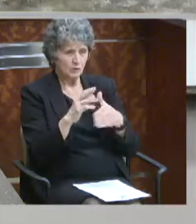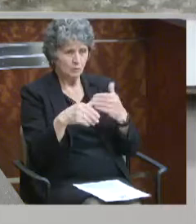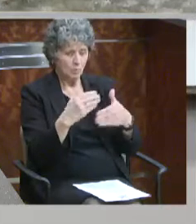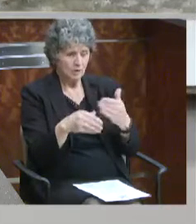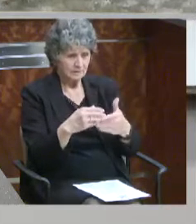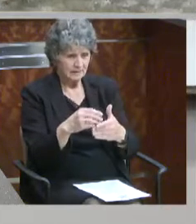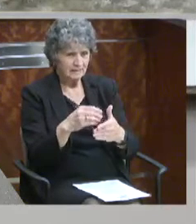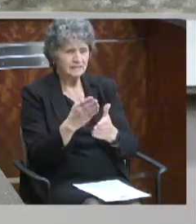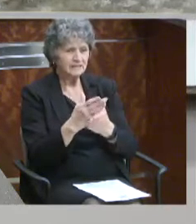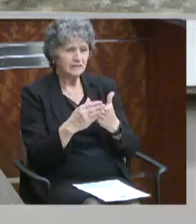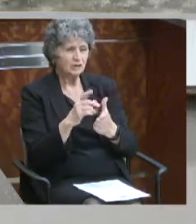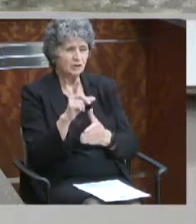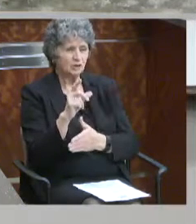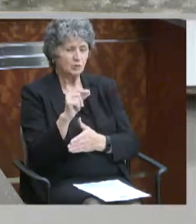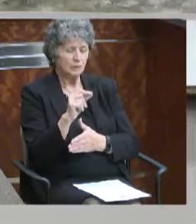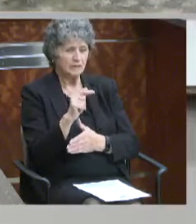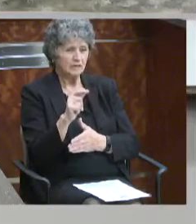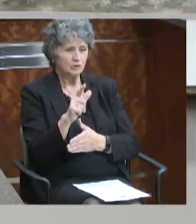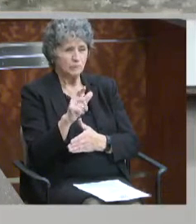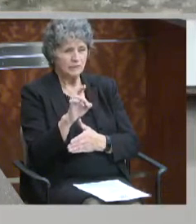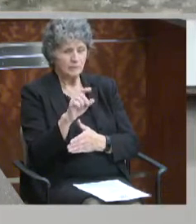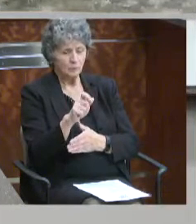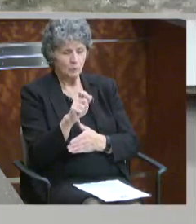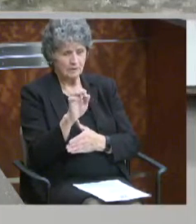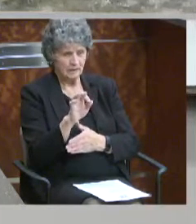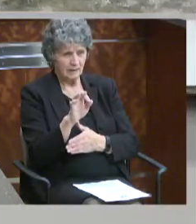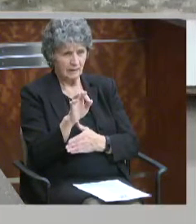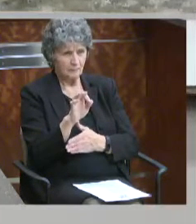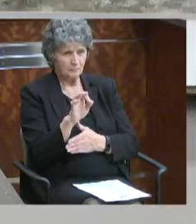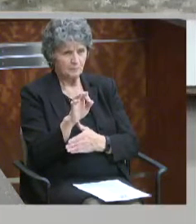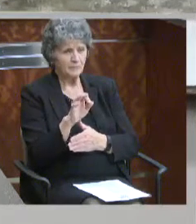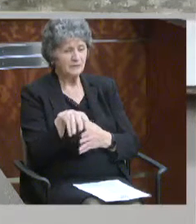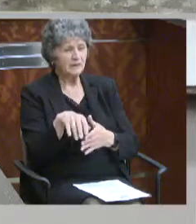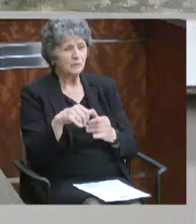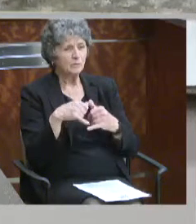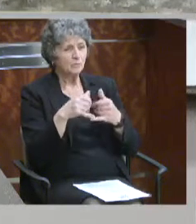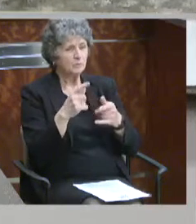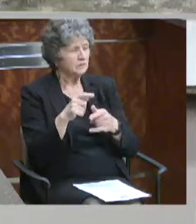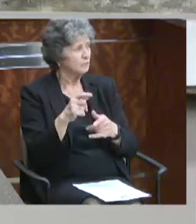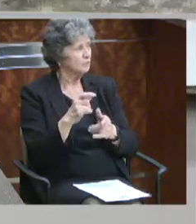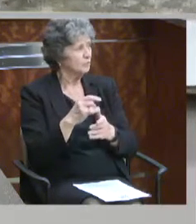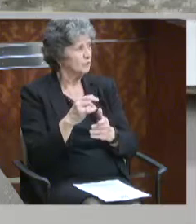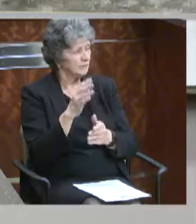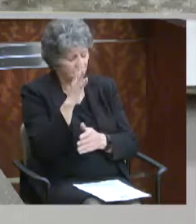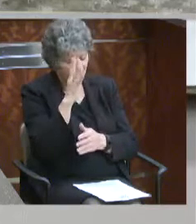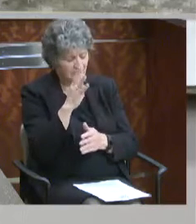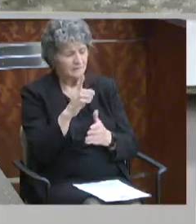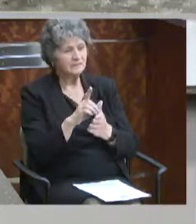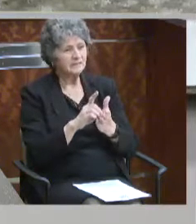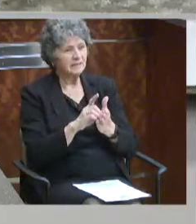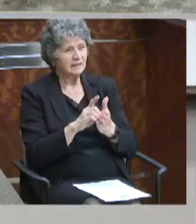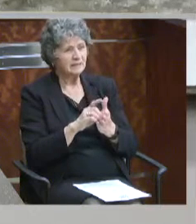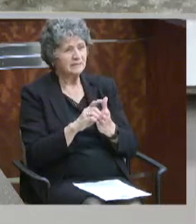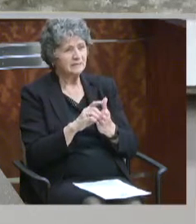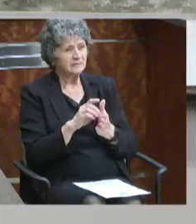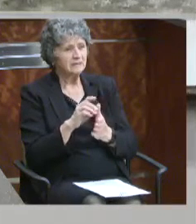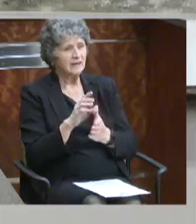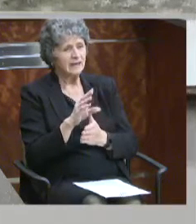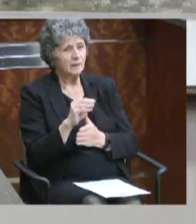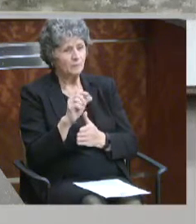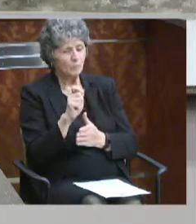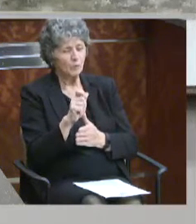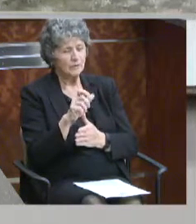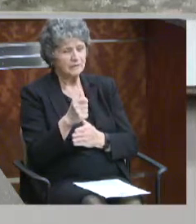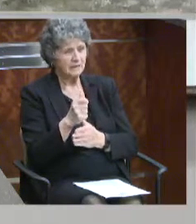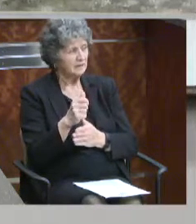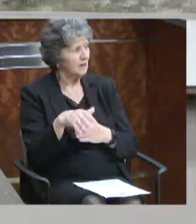Section 20-28.9, Incentives for Better Design Solutions, and Section 20-28.10,